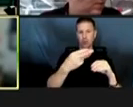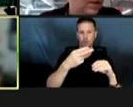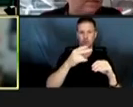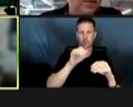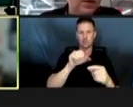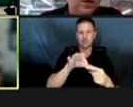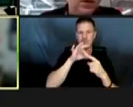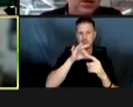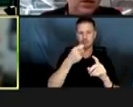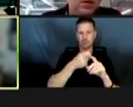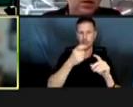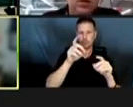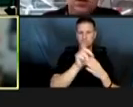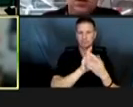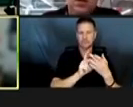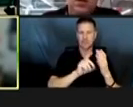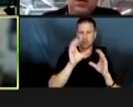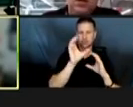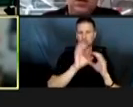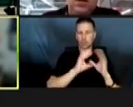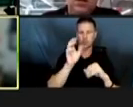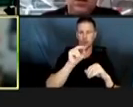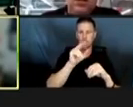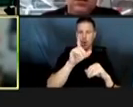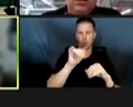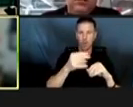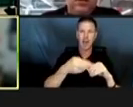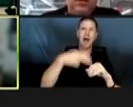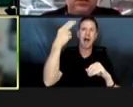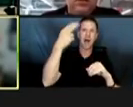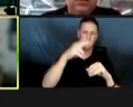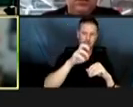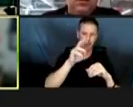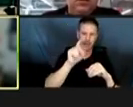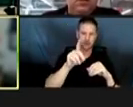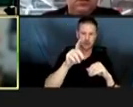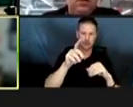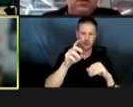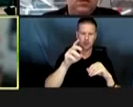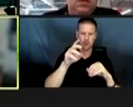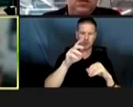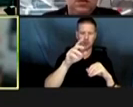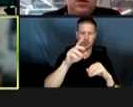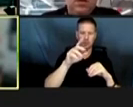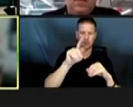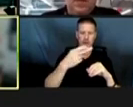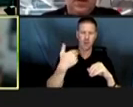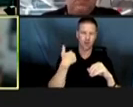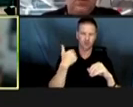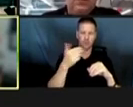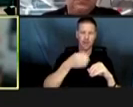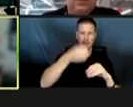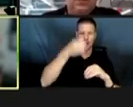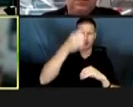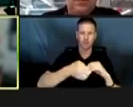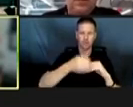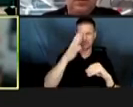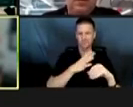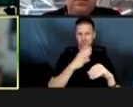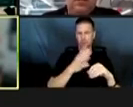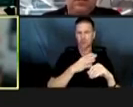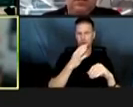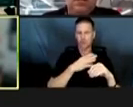from design and construction. And only the most high-end townhouses have elevators. Units that are above the first floor